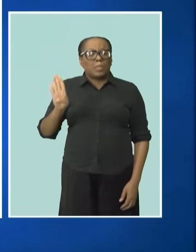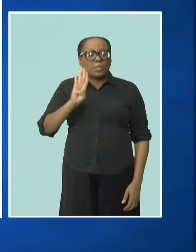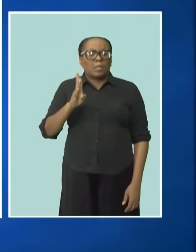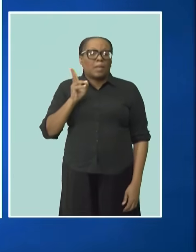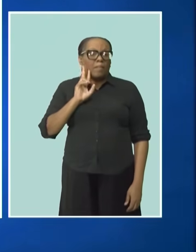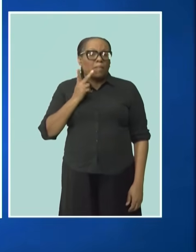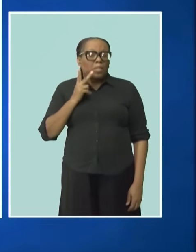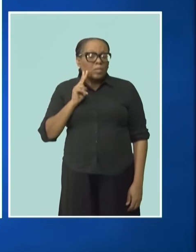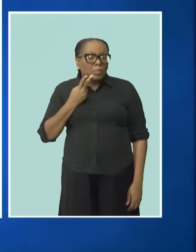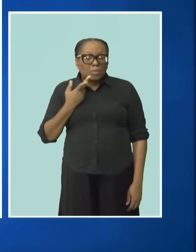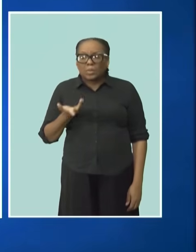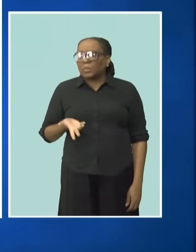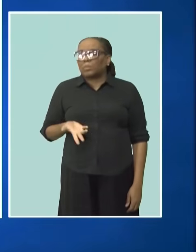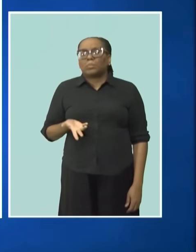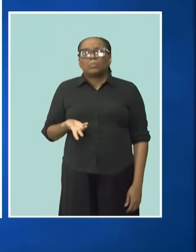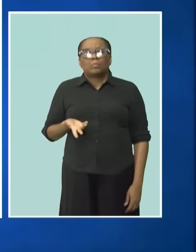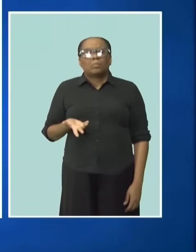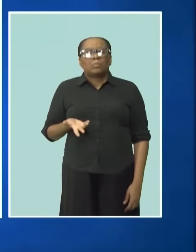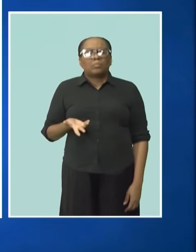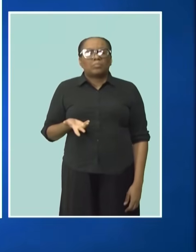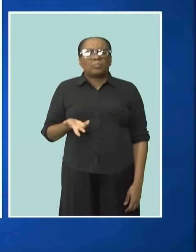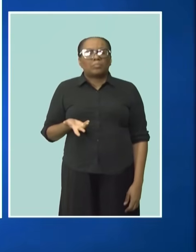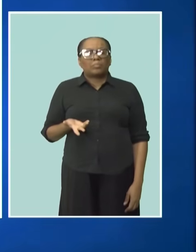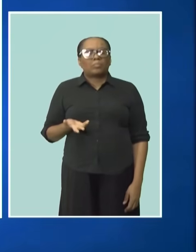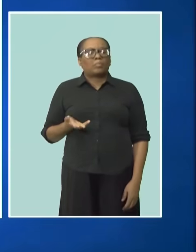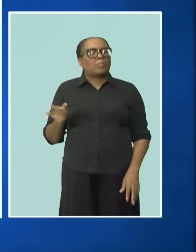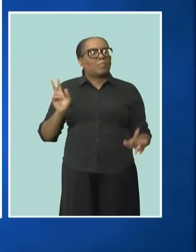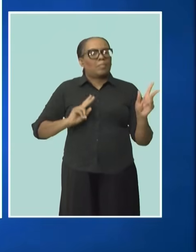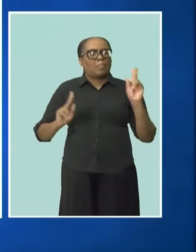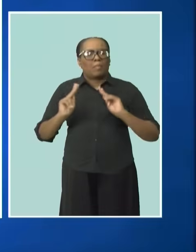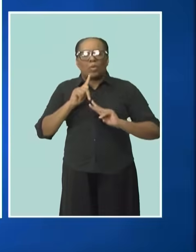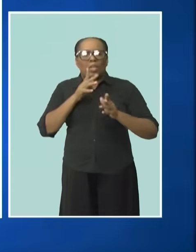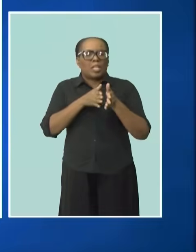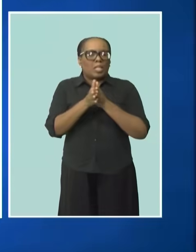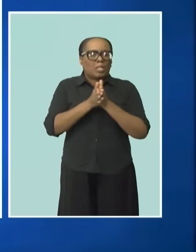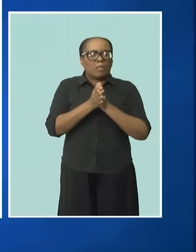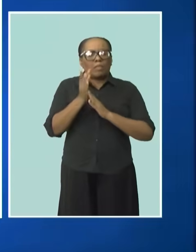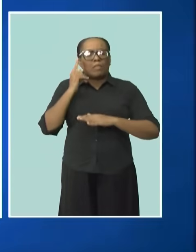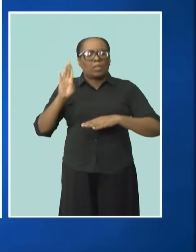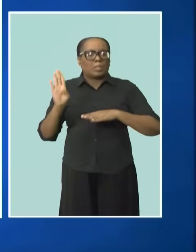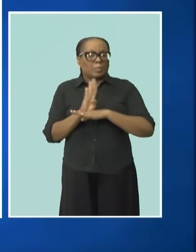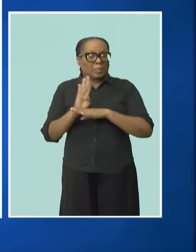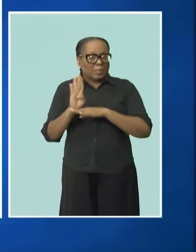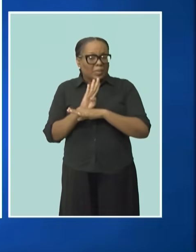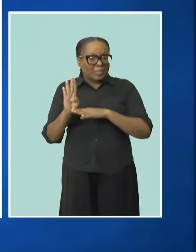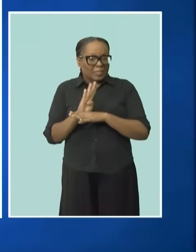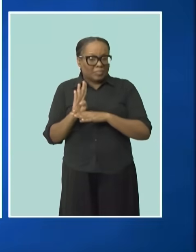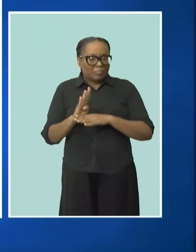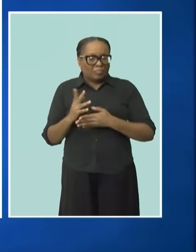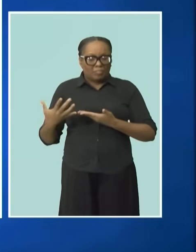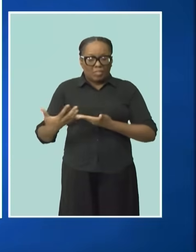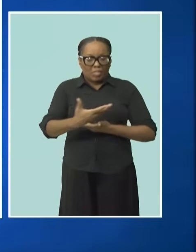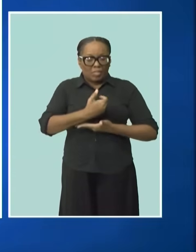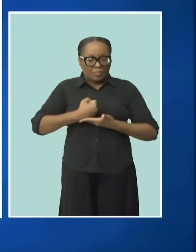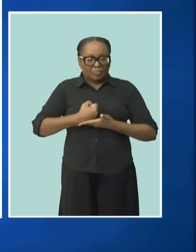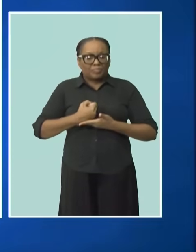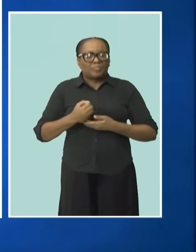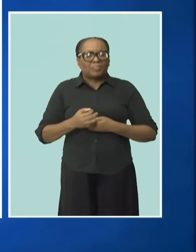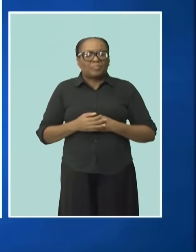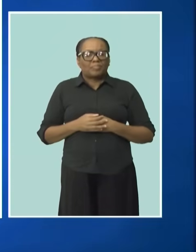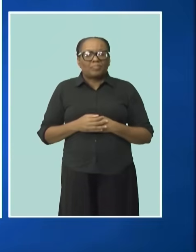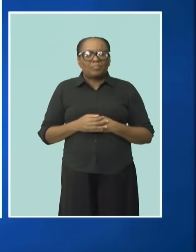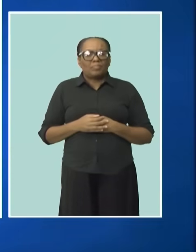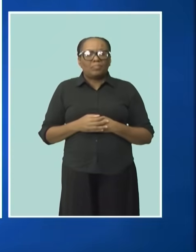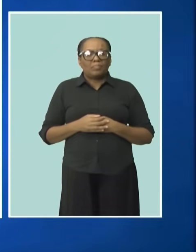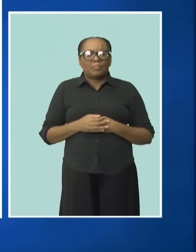anticipate that farmers will be looking forward to the business that it will come as a result